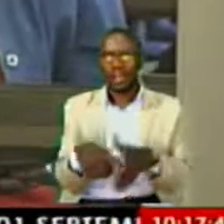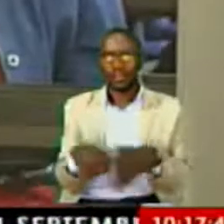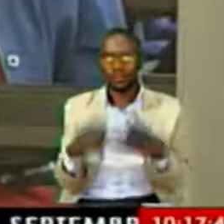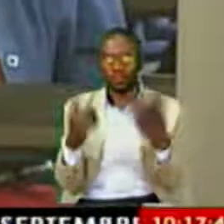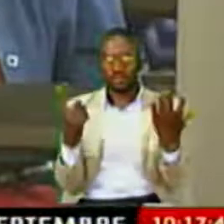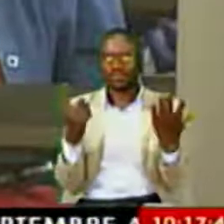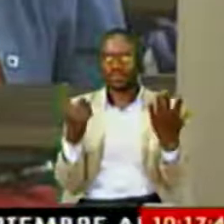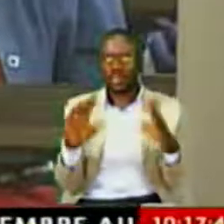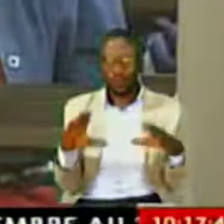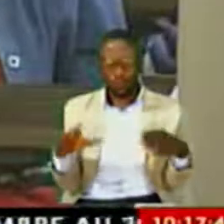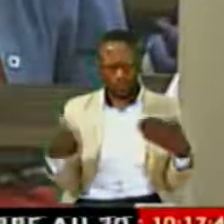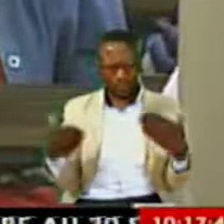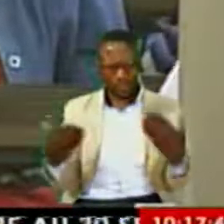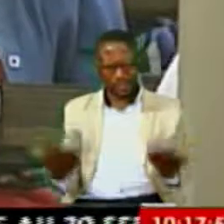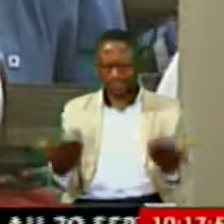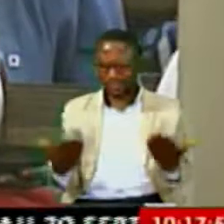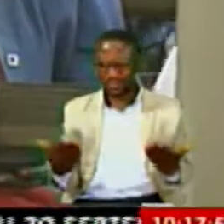asked.